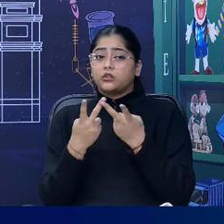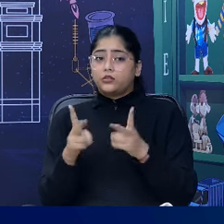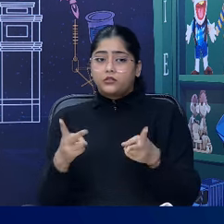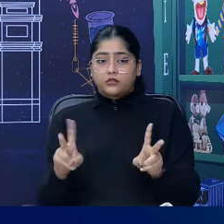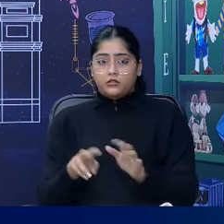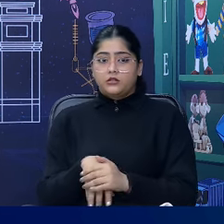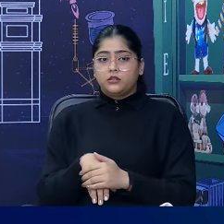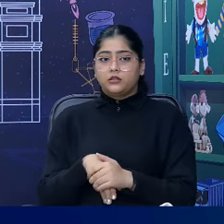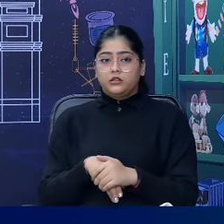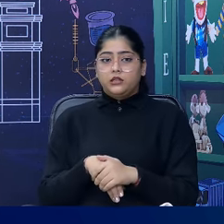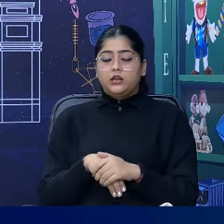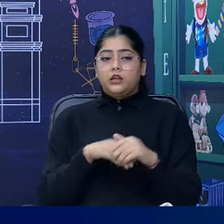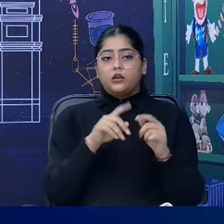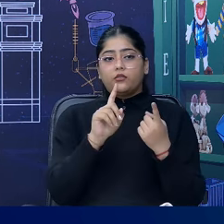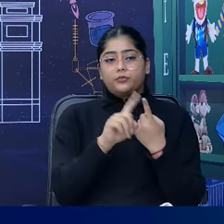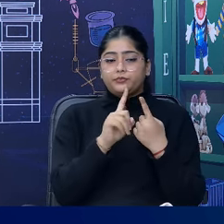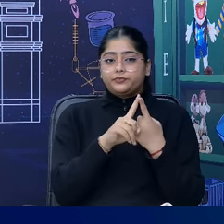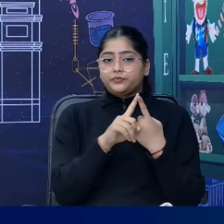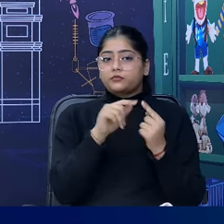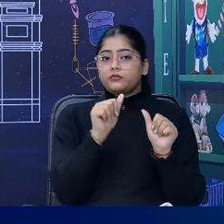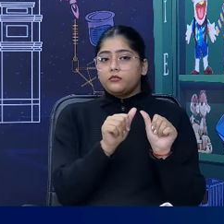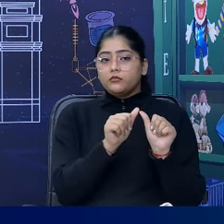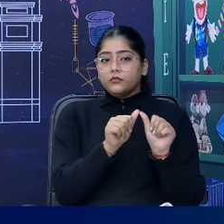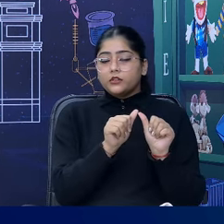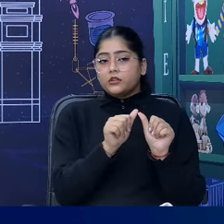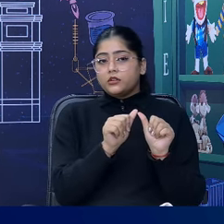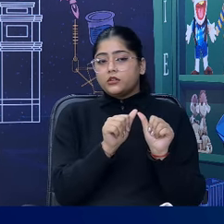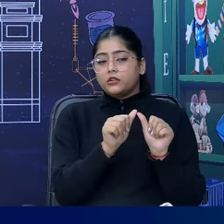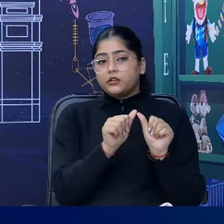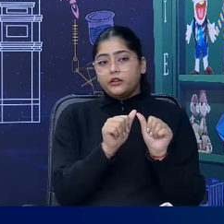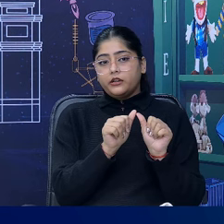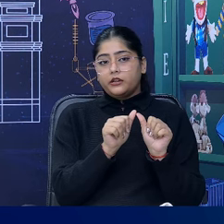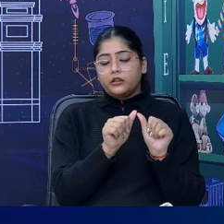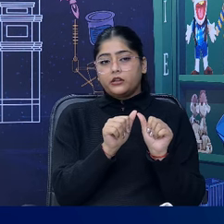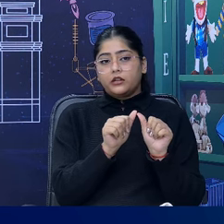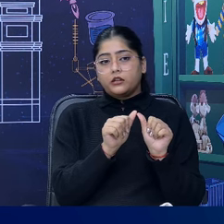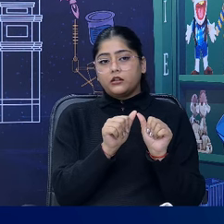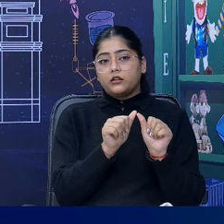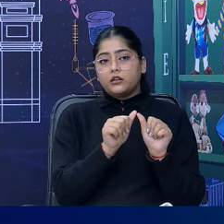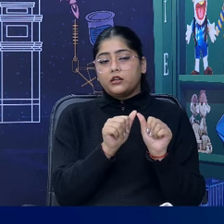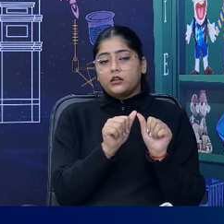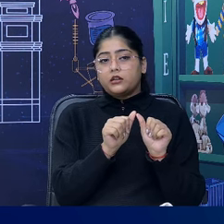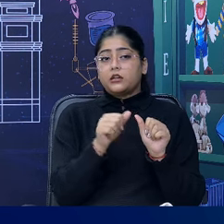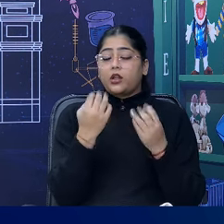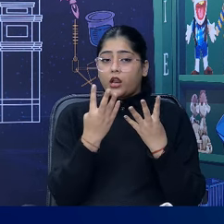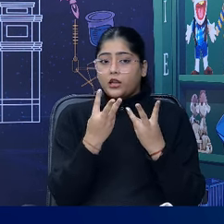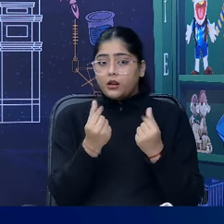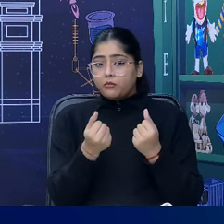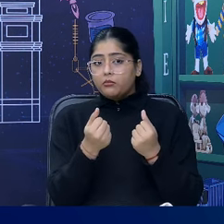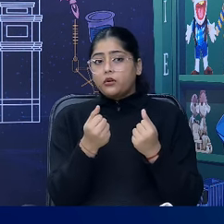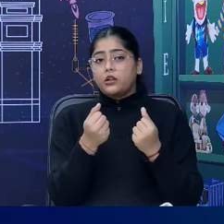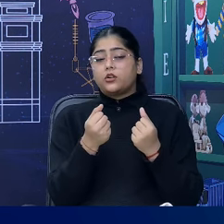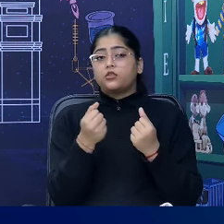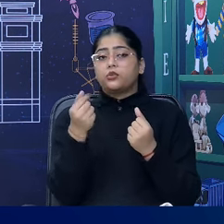sets. First one is, in these 2 equivalent sets, the number of elements should be